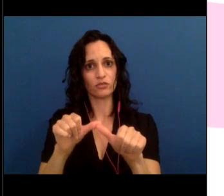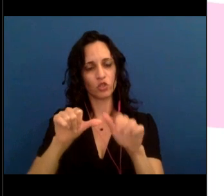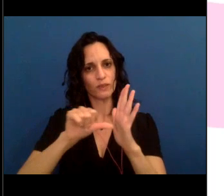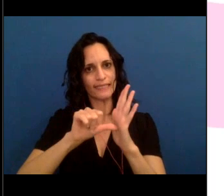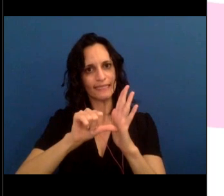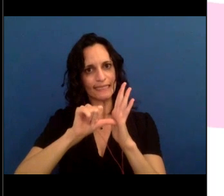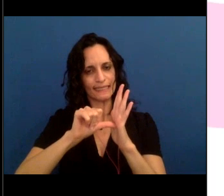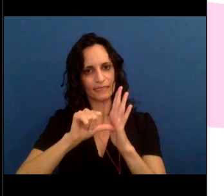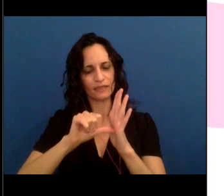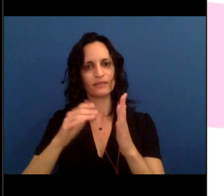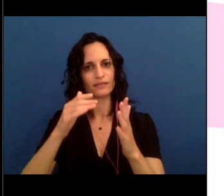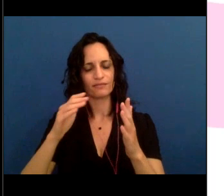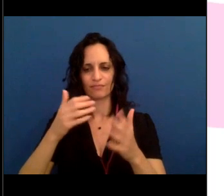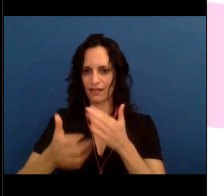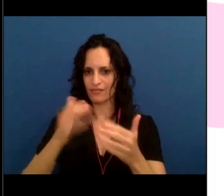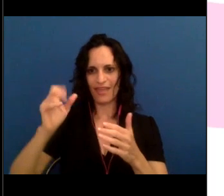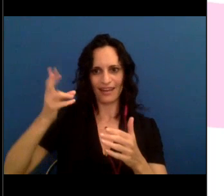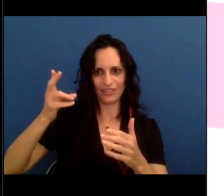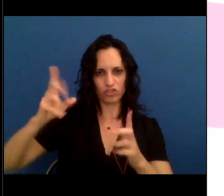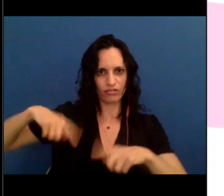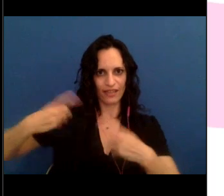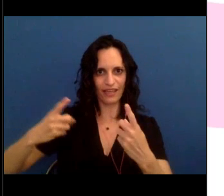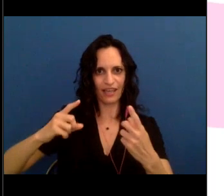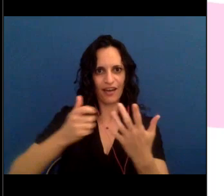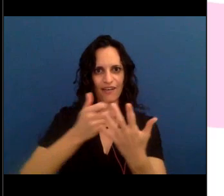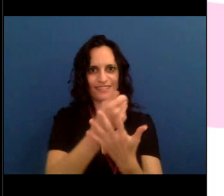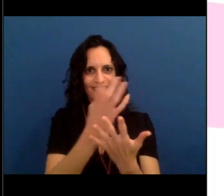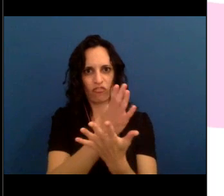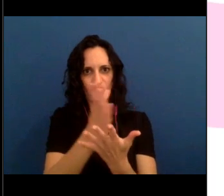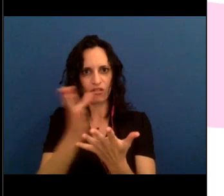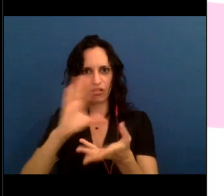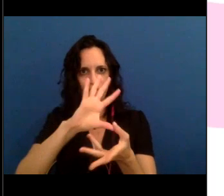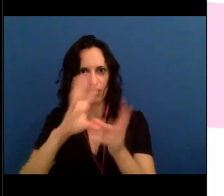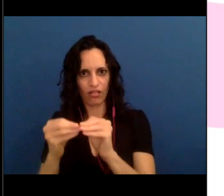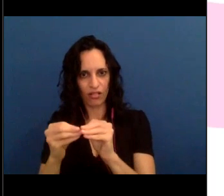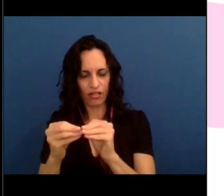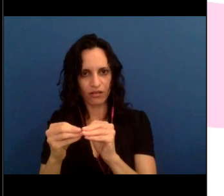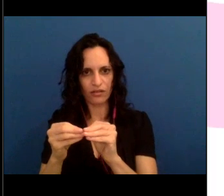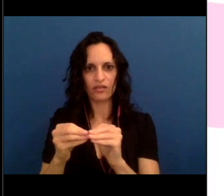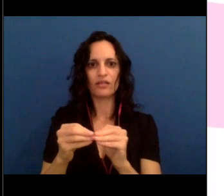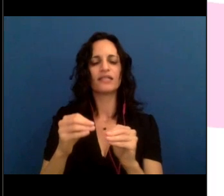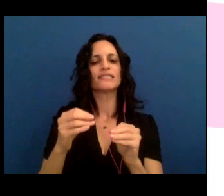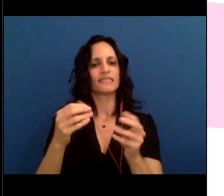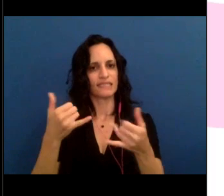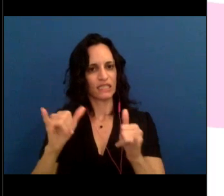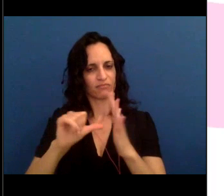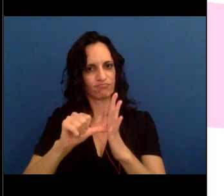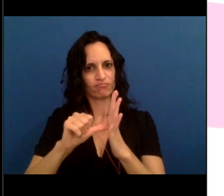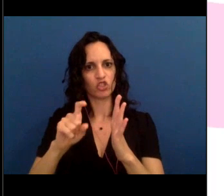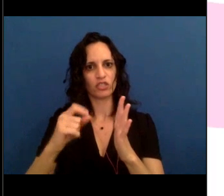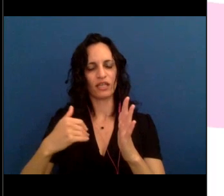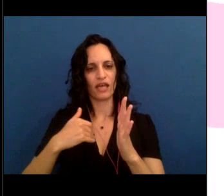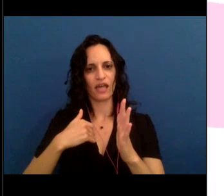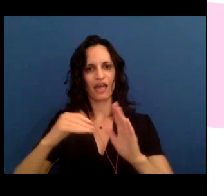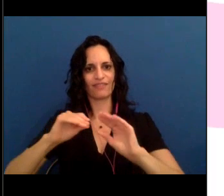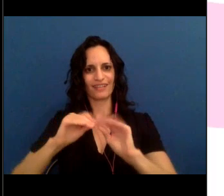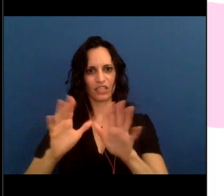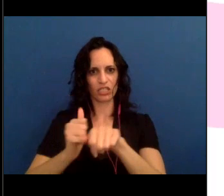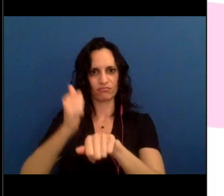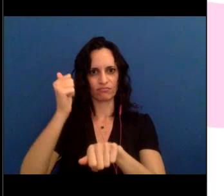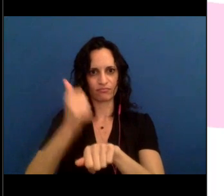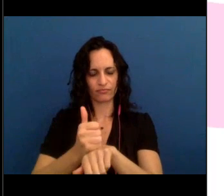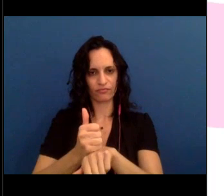that history of interdisciplinarity, that there are and should be very clear borders separating linguistics from other